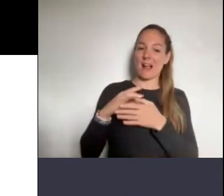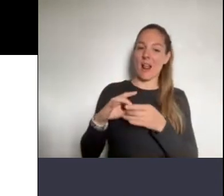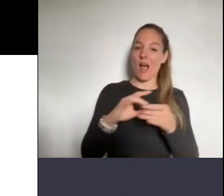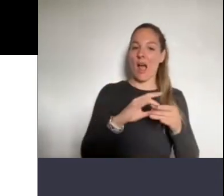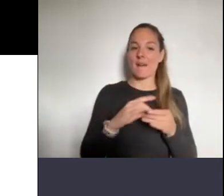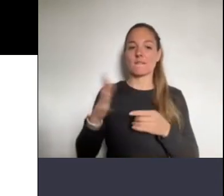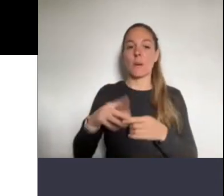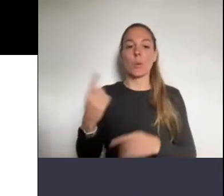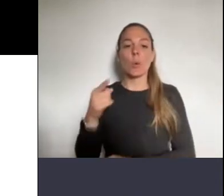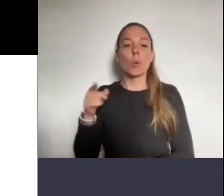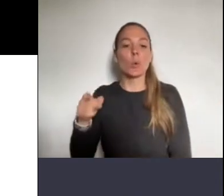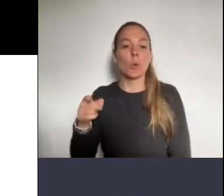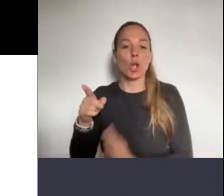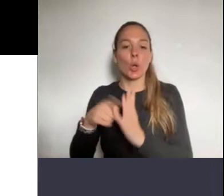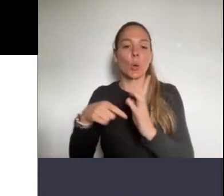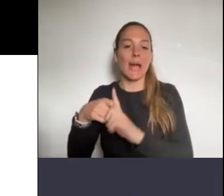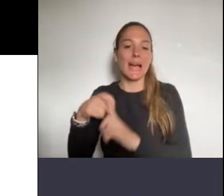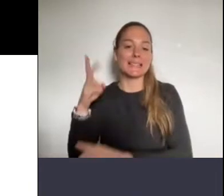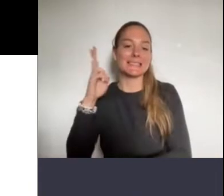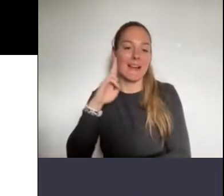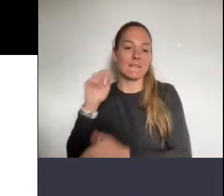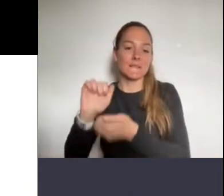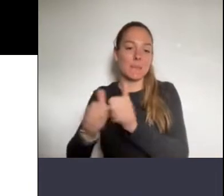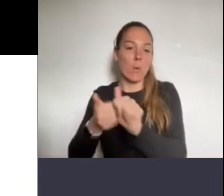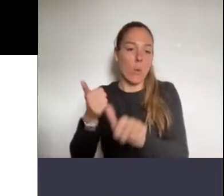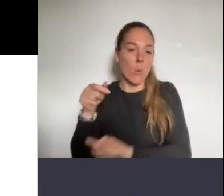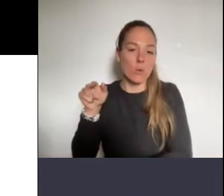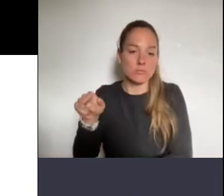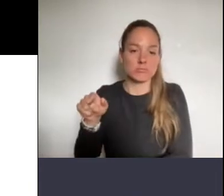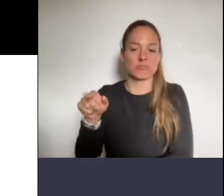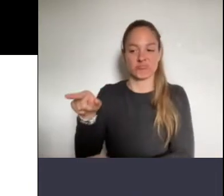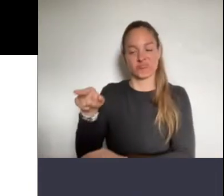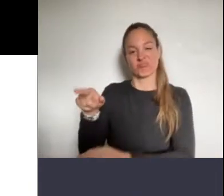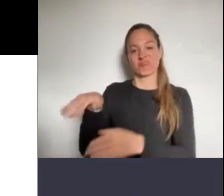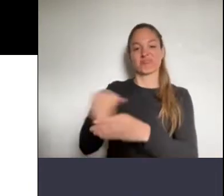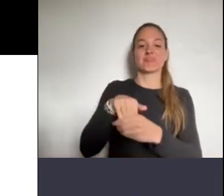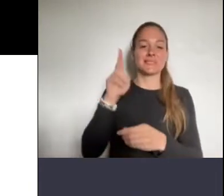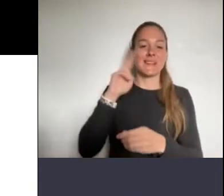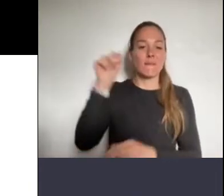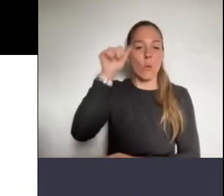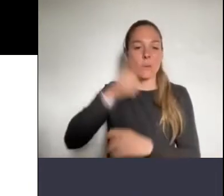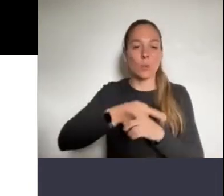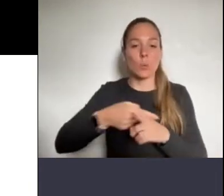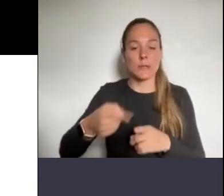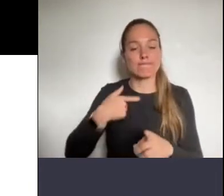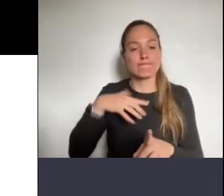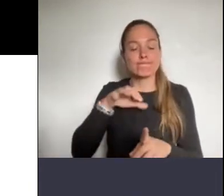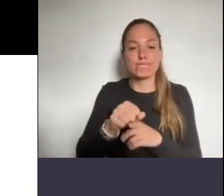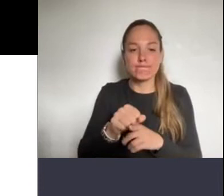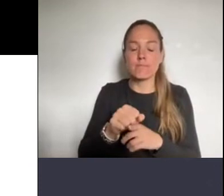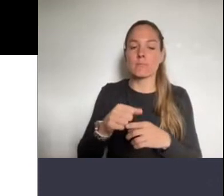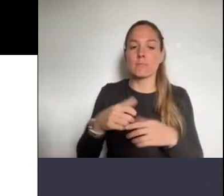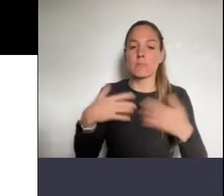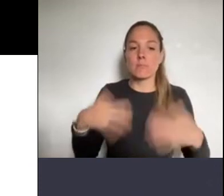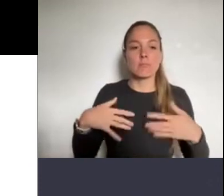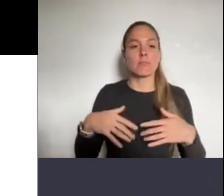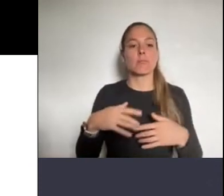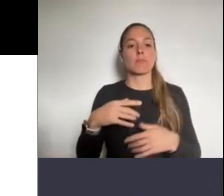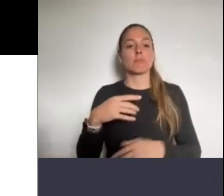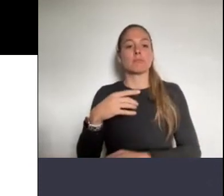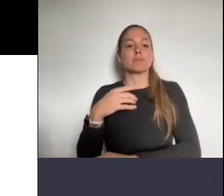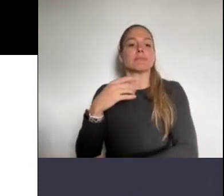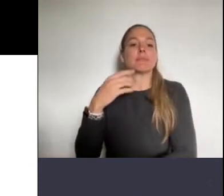Sport, which supported Deaf Awareness Week, identified that 57% of deaf or hard of hearing people do less